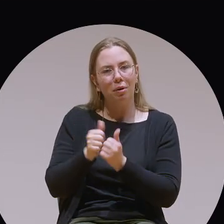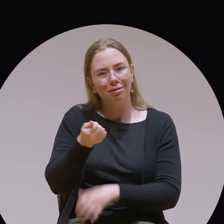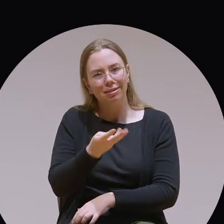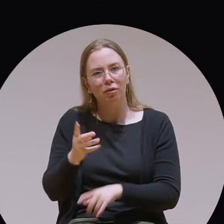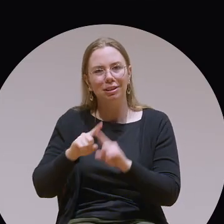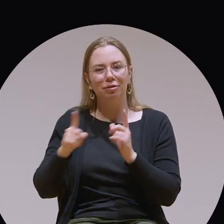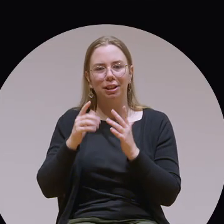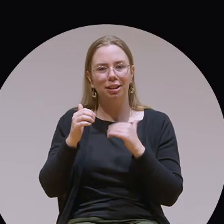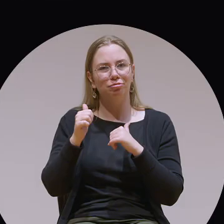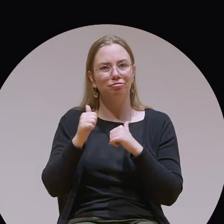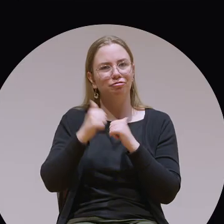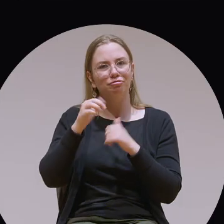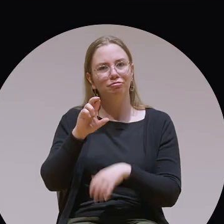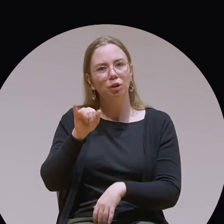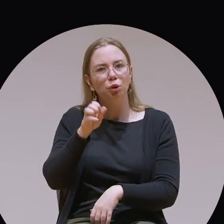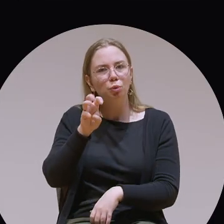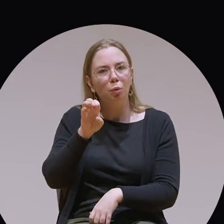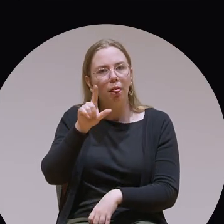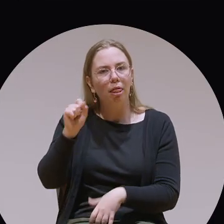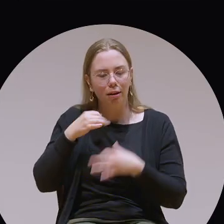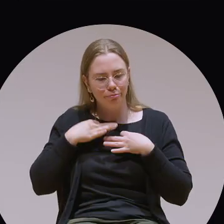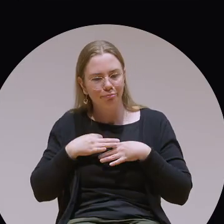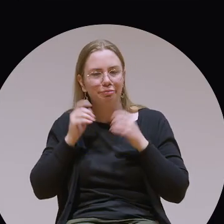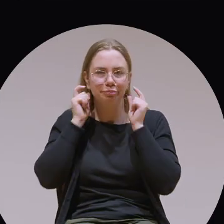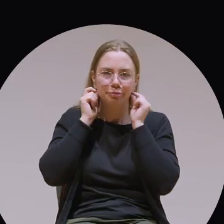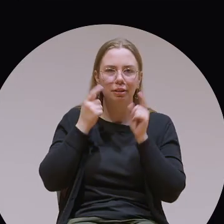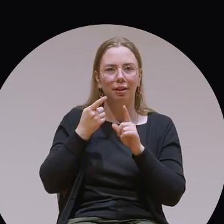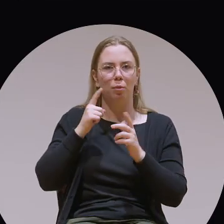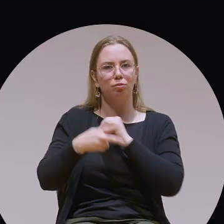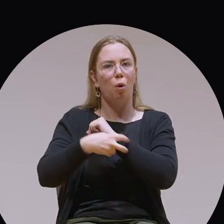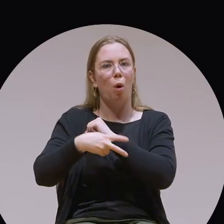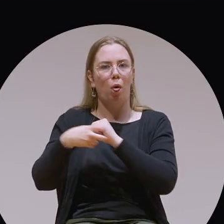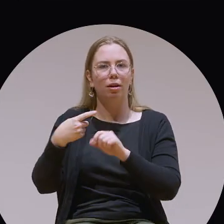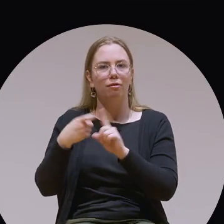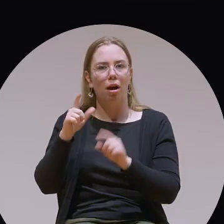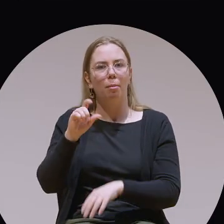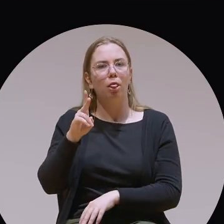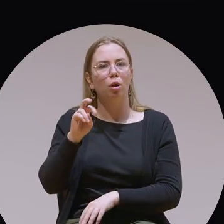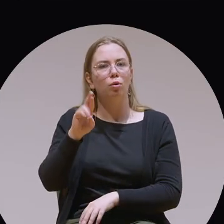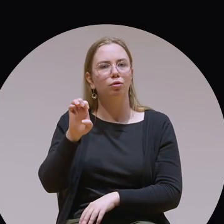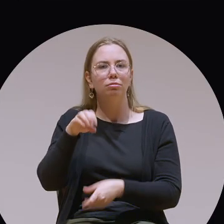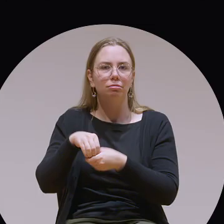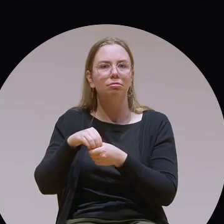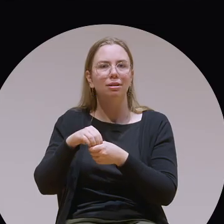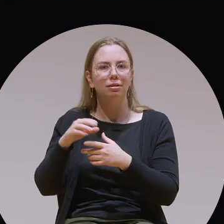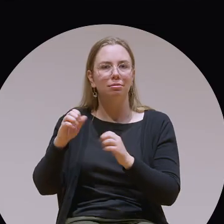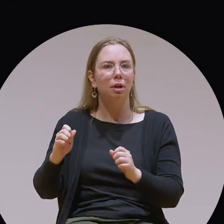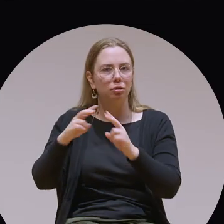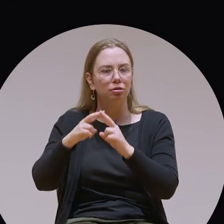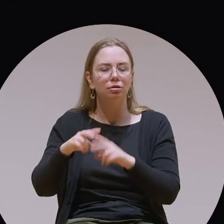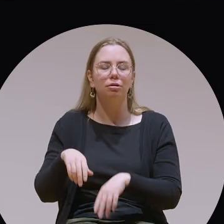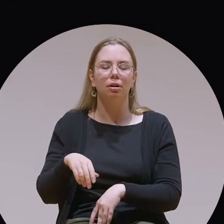from the Baron de Rothschild in Paris. And the tureen in front was looted from the chairman of Lazare Frères,